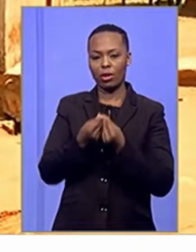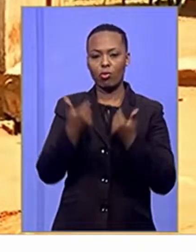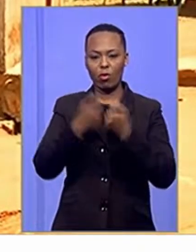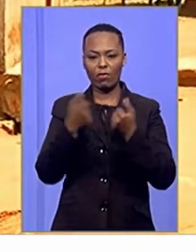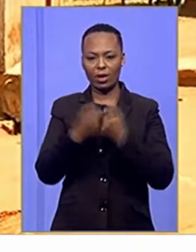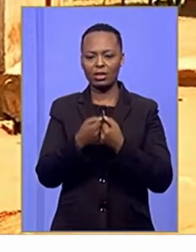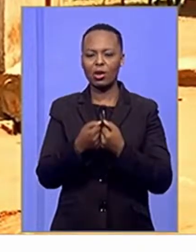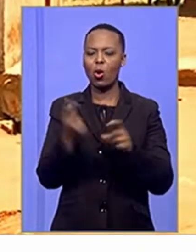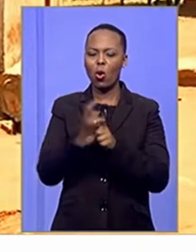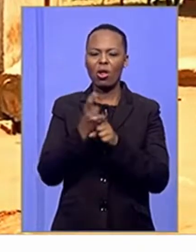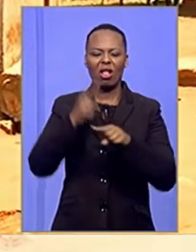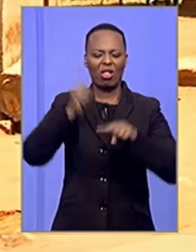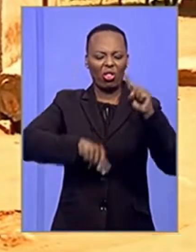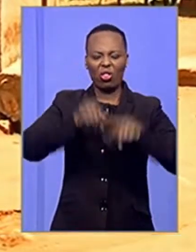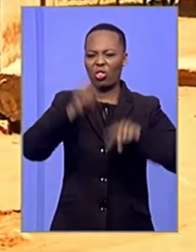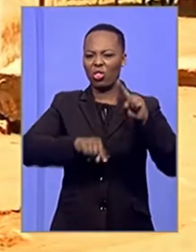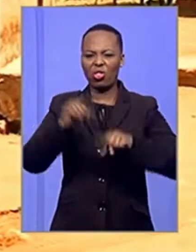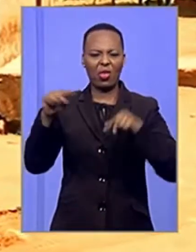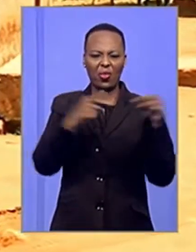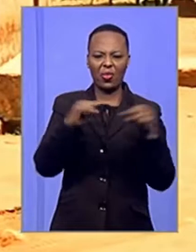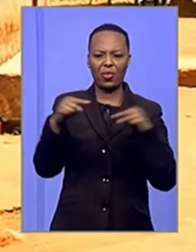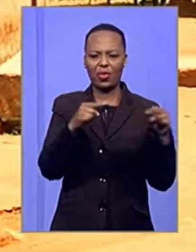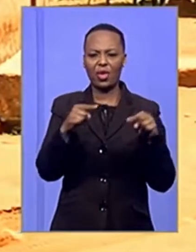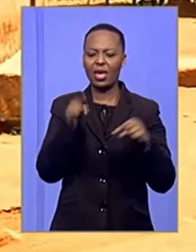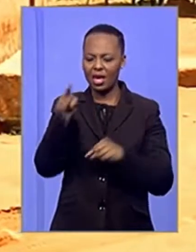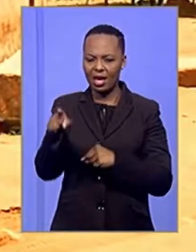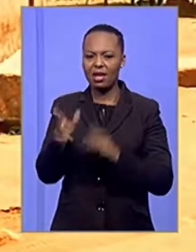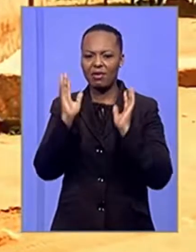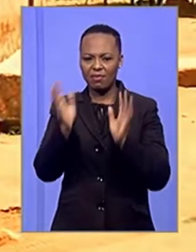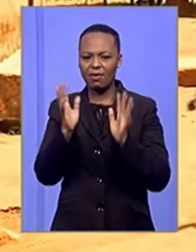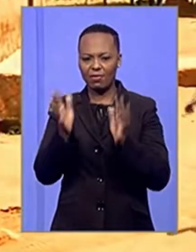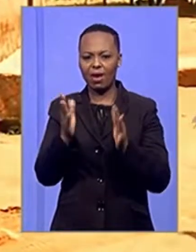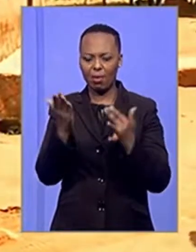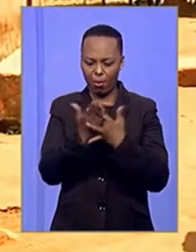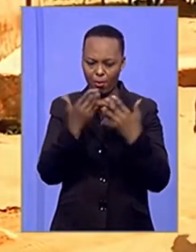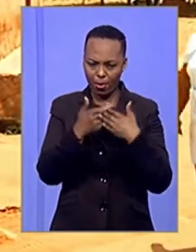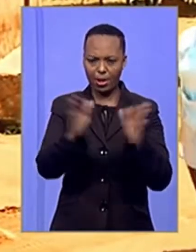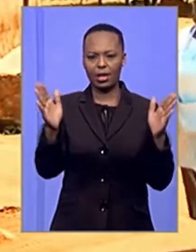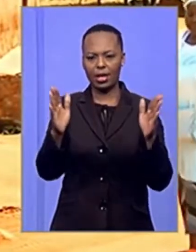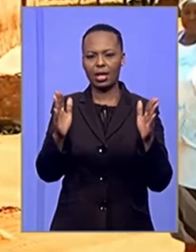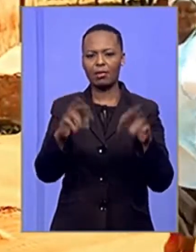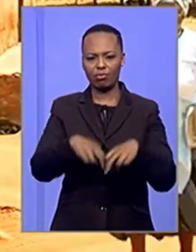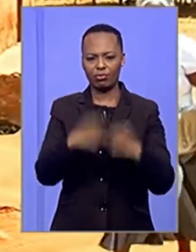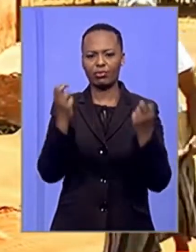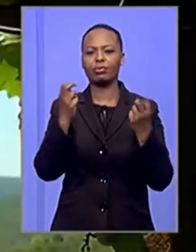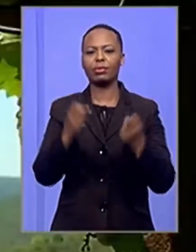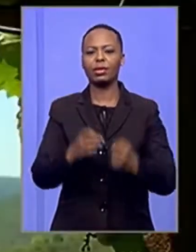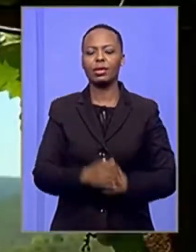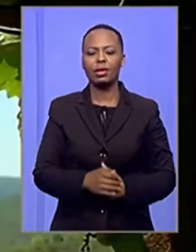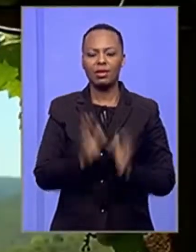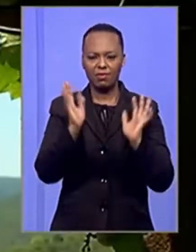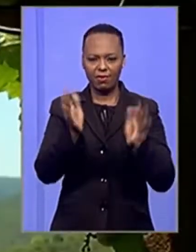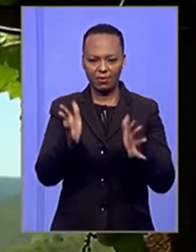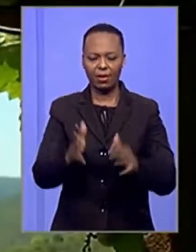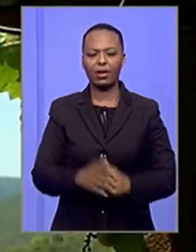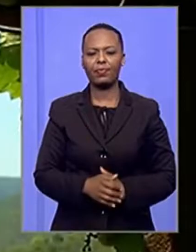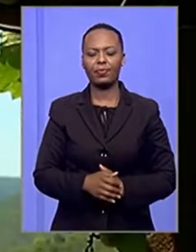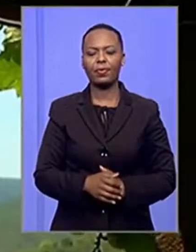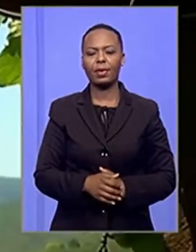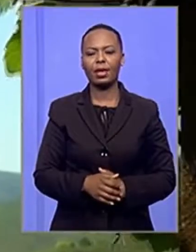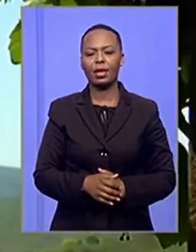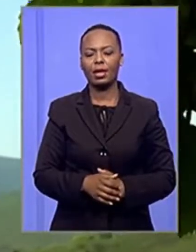tjena melaelwa ona sa tswa o qosetswa nyewe ya pito. A de sukere di bana case ya bo faralo yone. Mokgatlo wa Real Men o